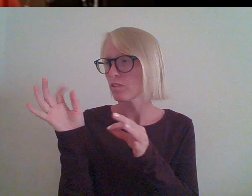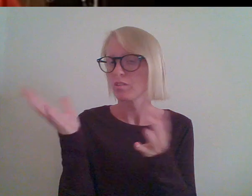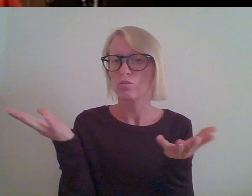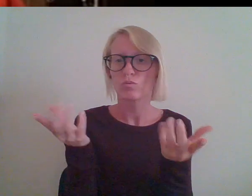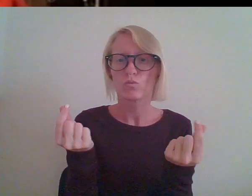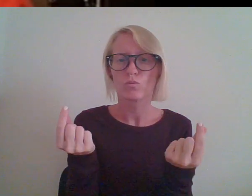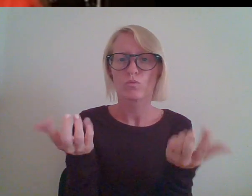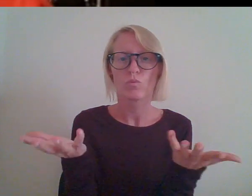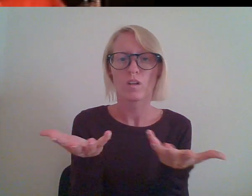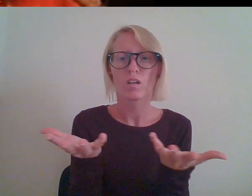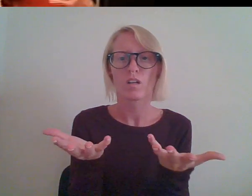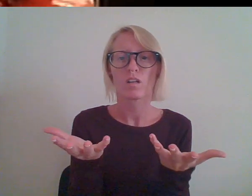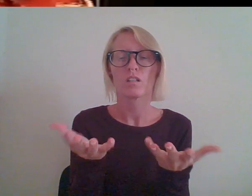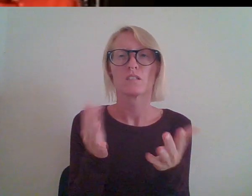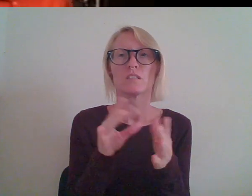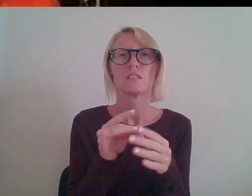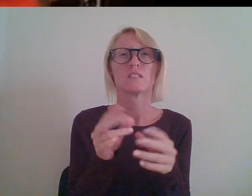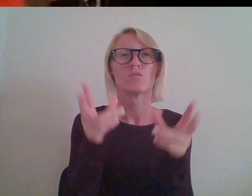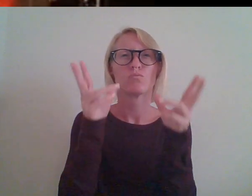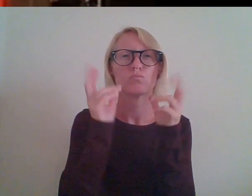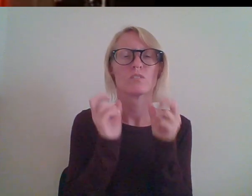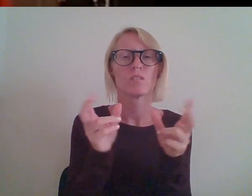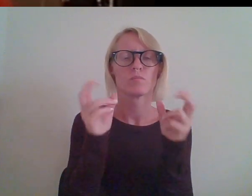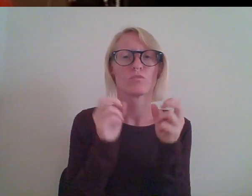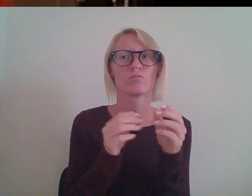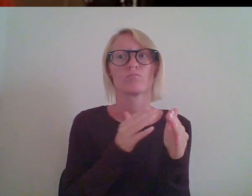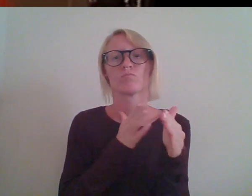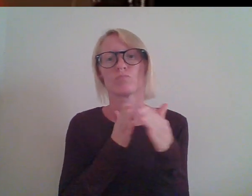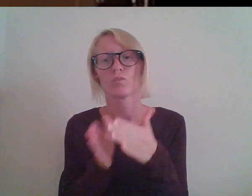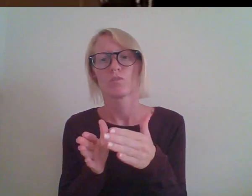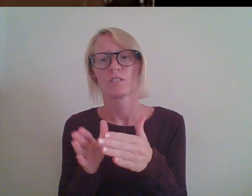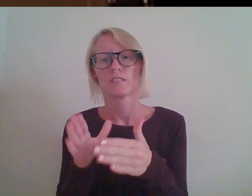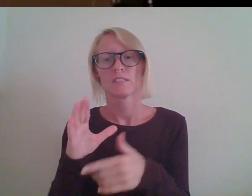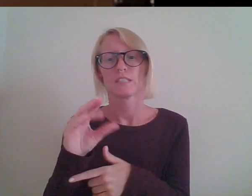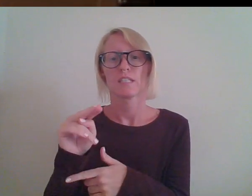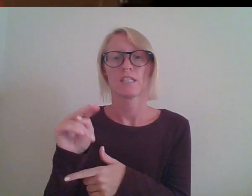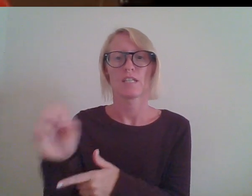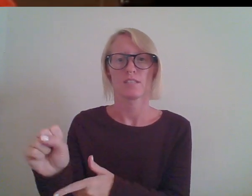From sensory receptors toward the CNS. Efferent,